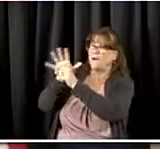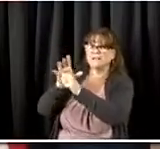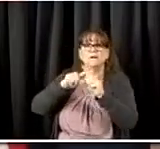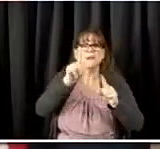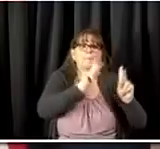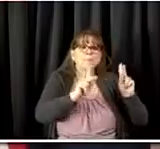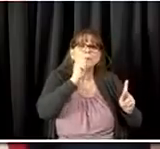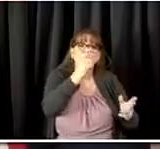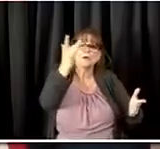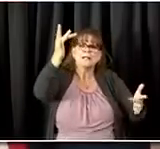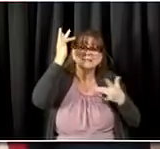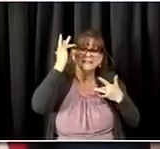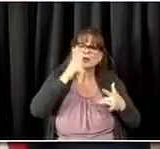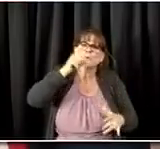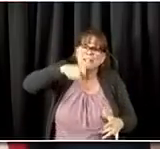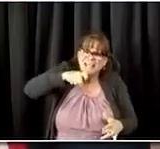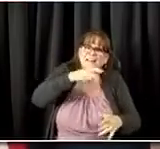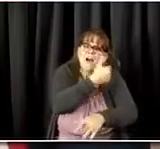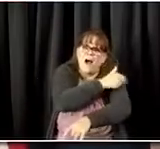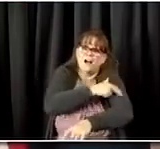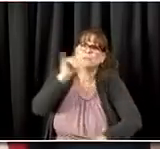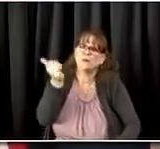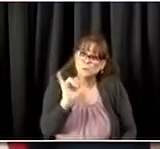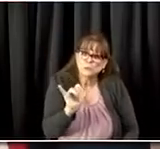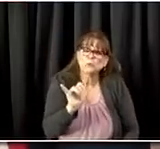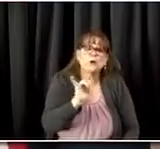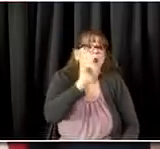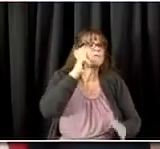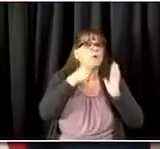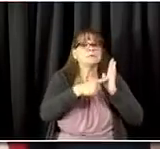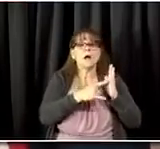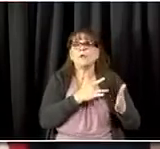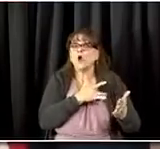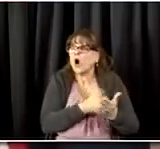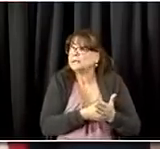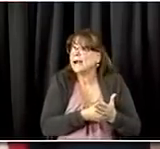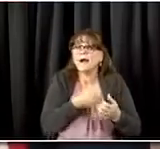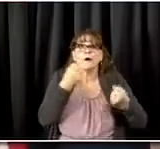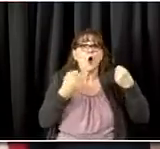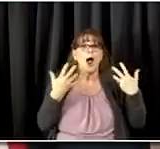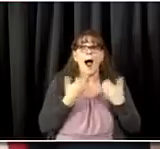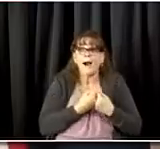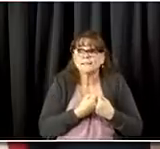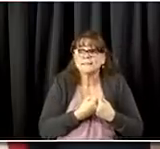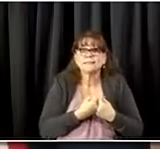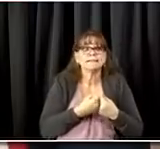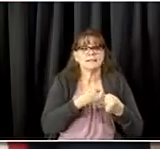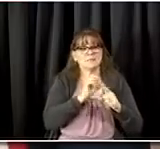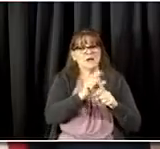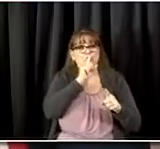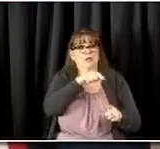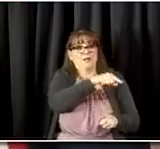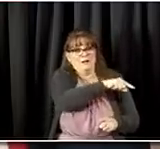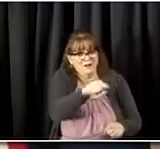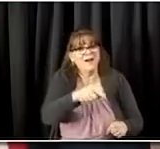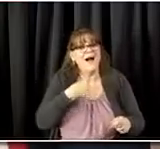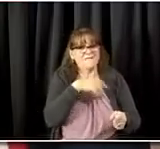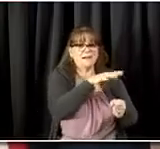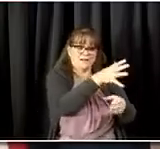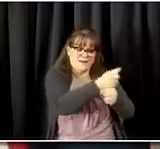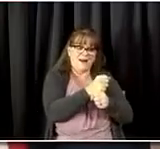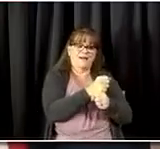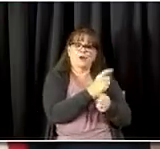attack, stroke, car accident, appendicitis. We want to make sure that that life-saving treatment is there for you. And our hospitals and health facilities and